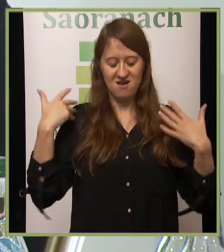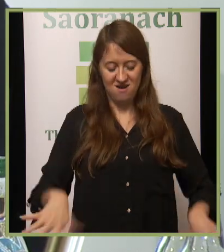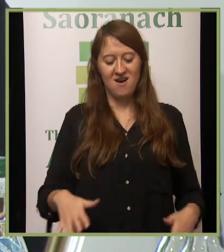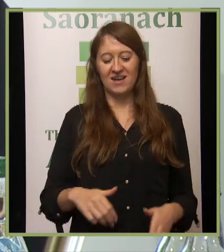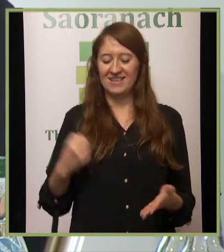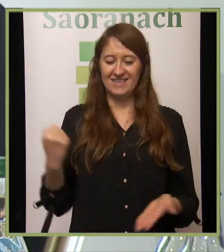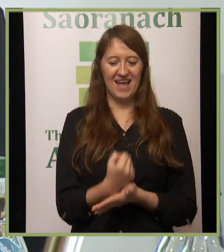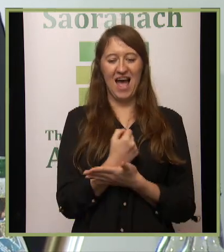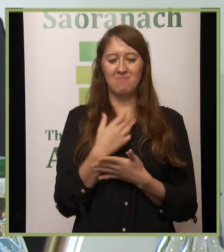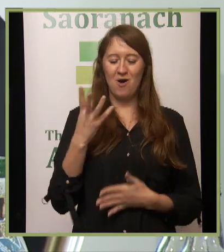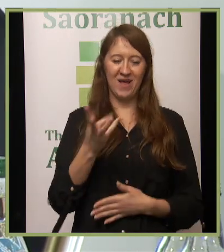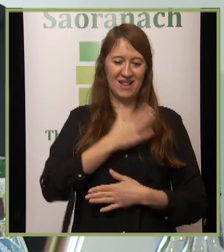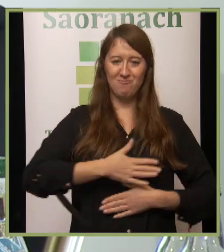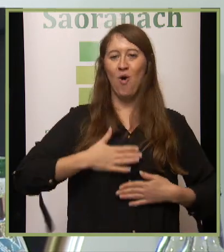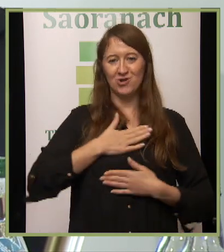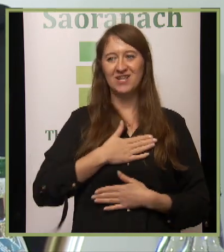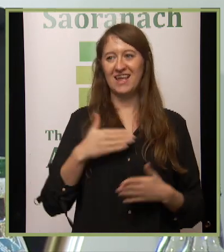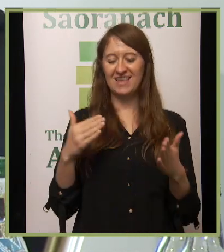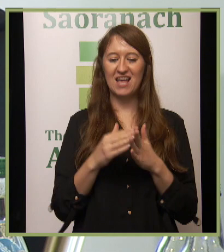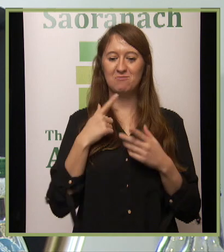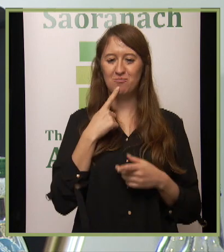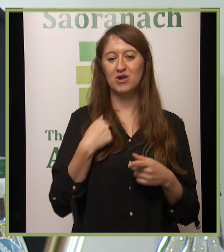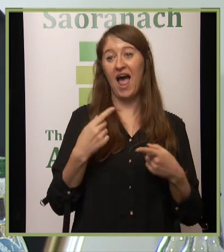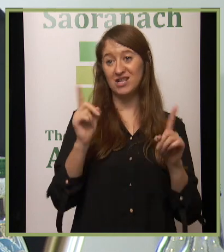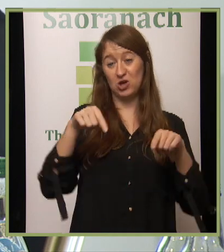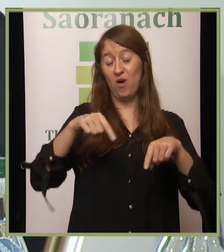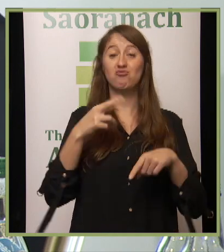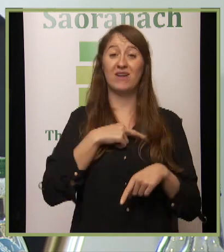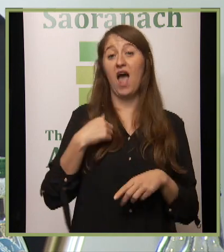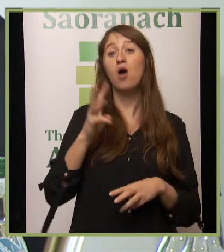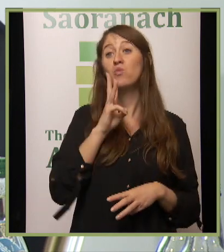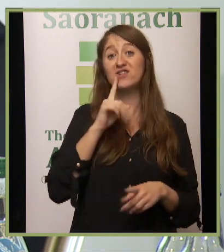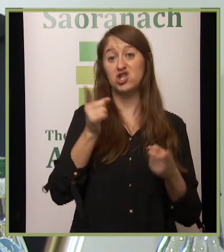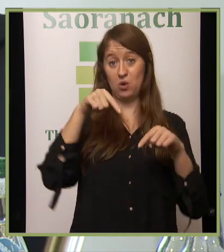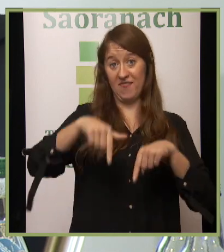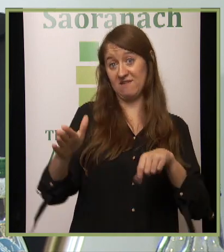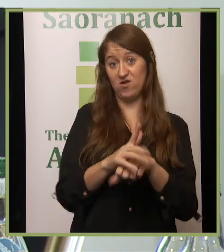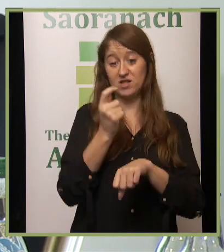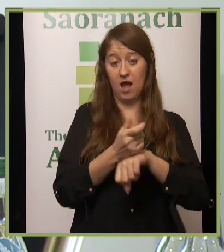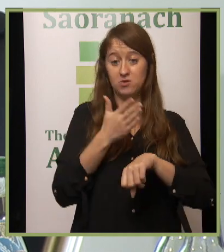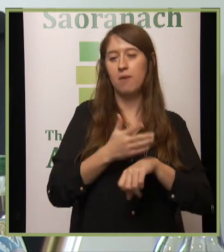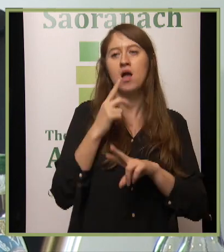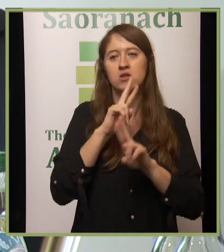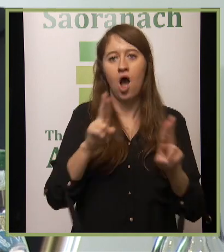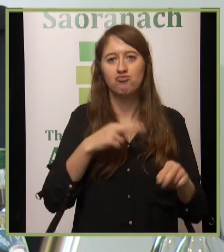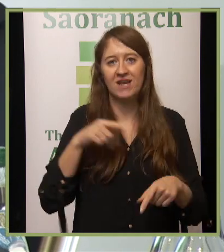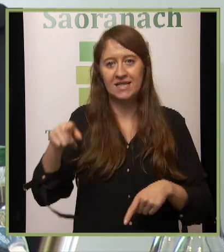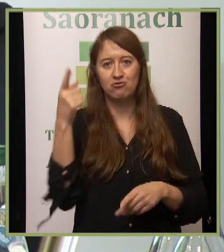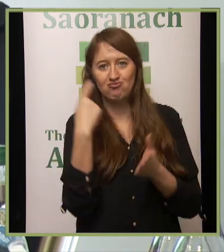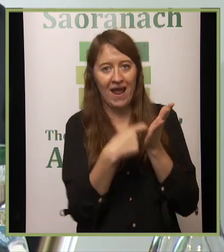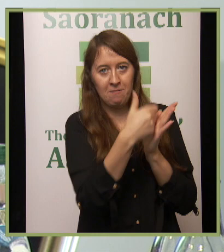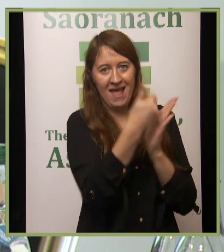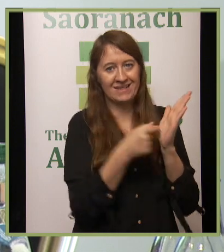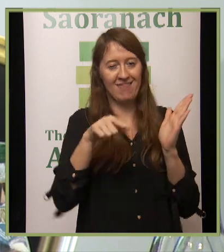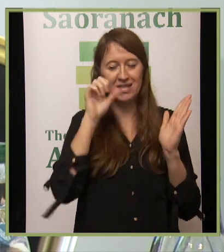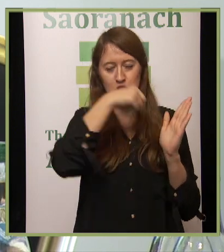it. I would do this now as a full-time job, for sure. Maybe not the plenaries for the recommendations, because that's